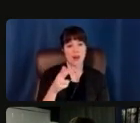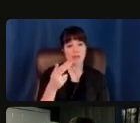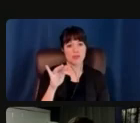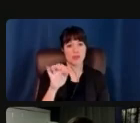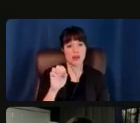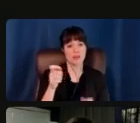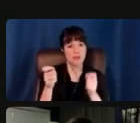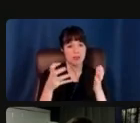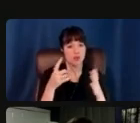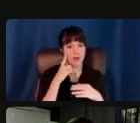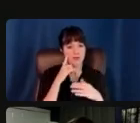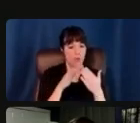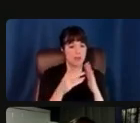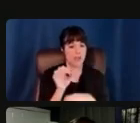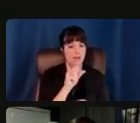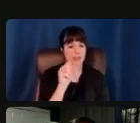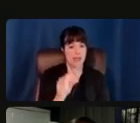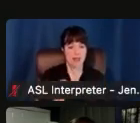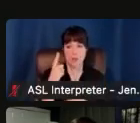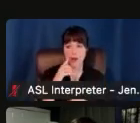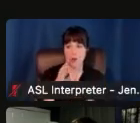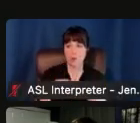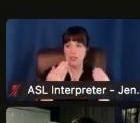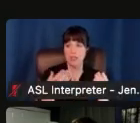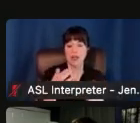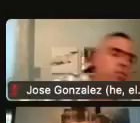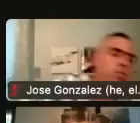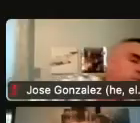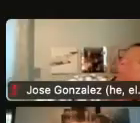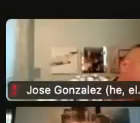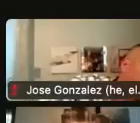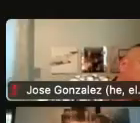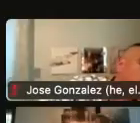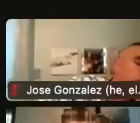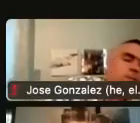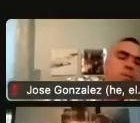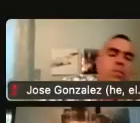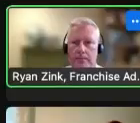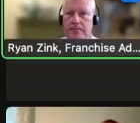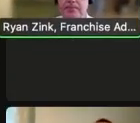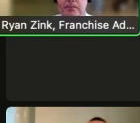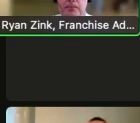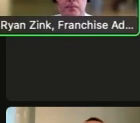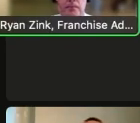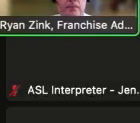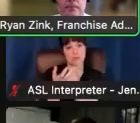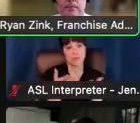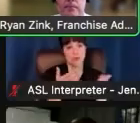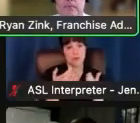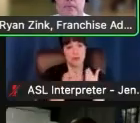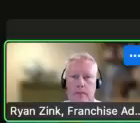During this public hearing, I'll be presenting the solid waste rates proposal effective January 1st,